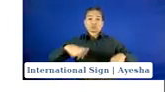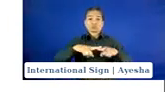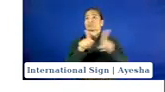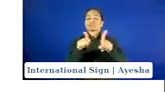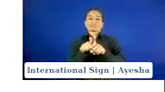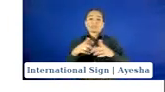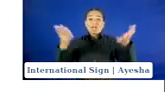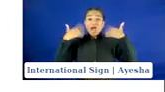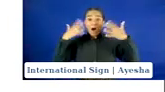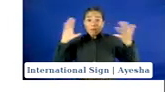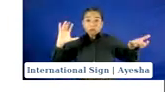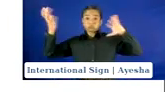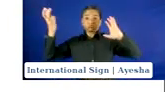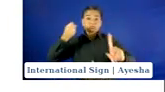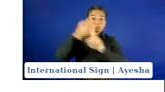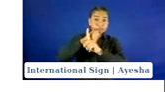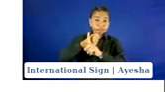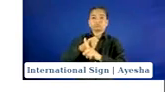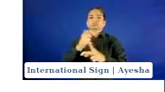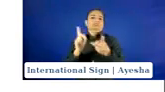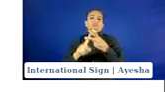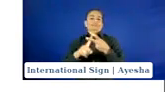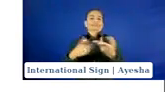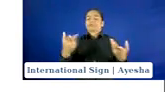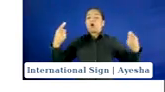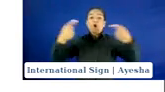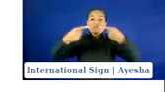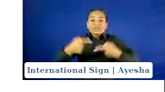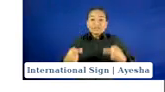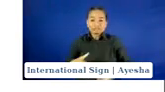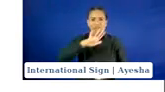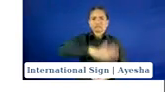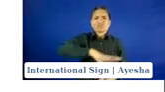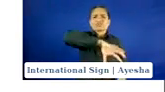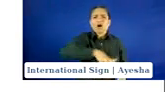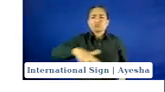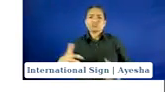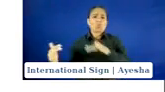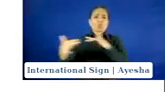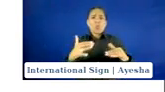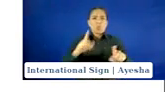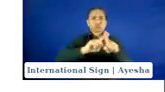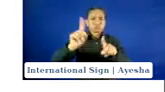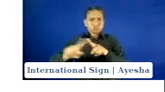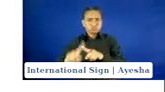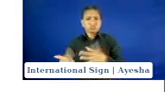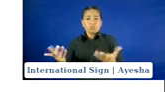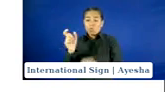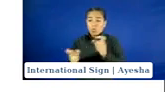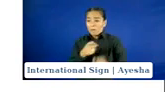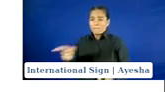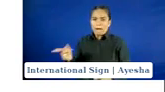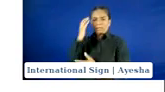behind. Thus, the Irish Aid IOO partnership, through its regional social protection strategy for